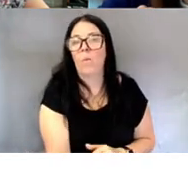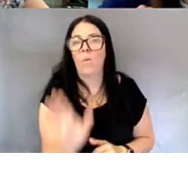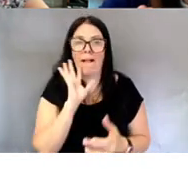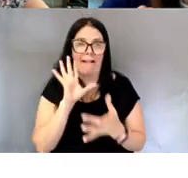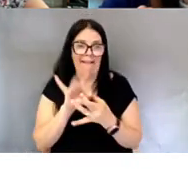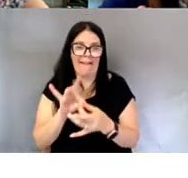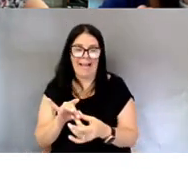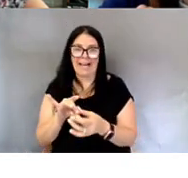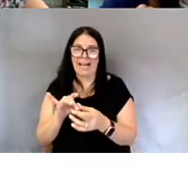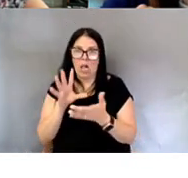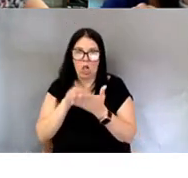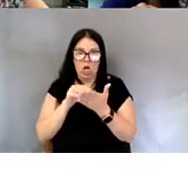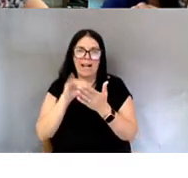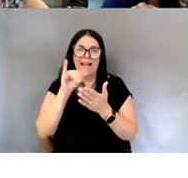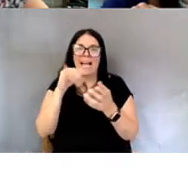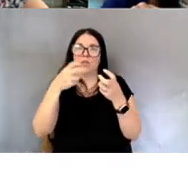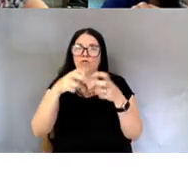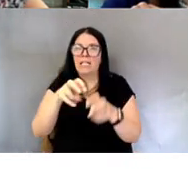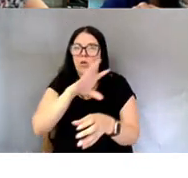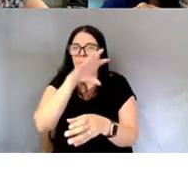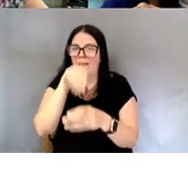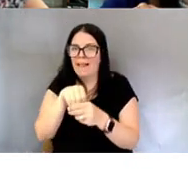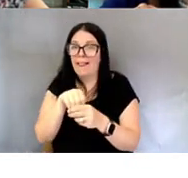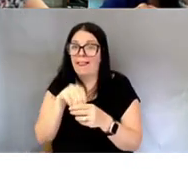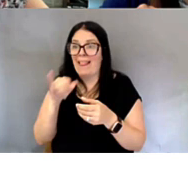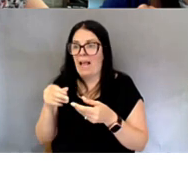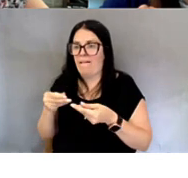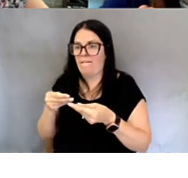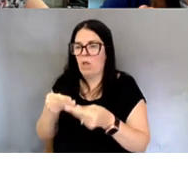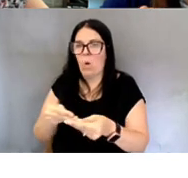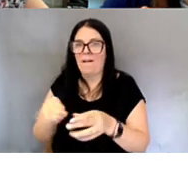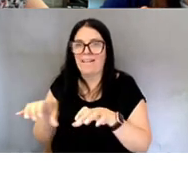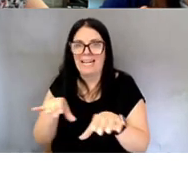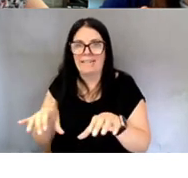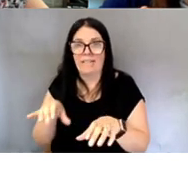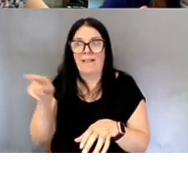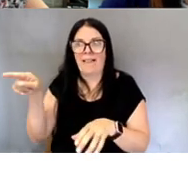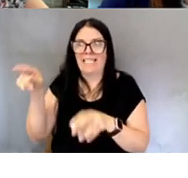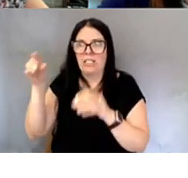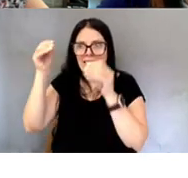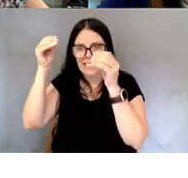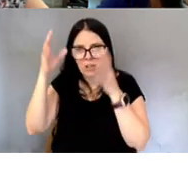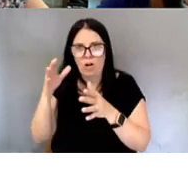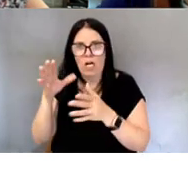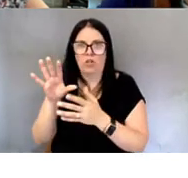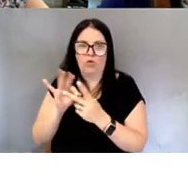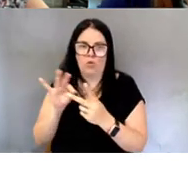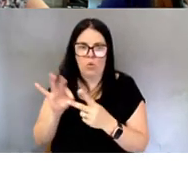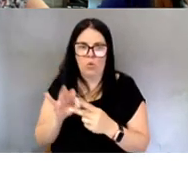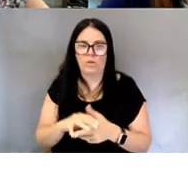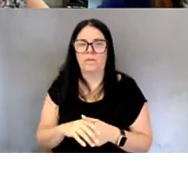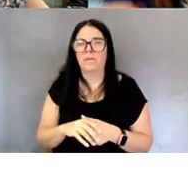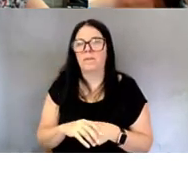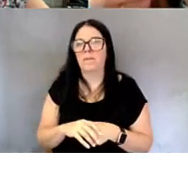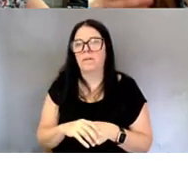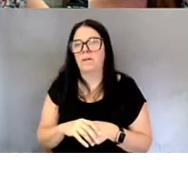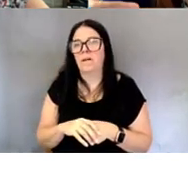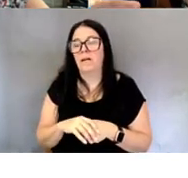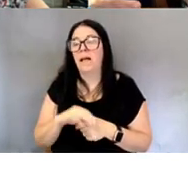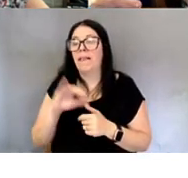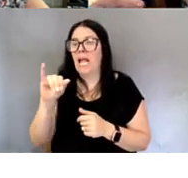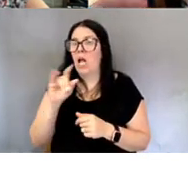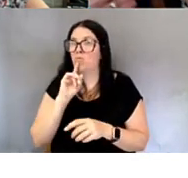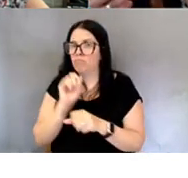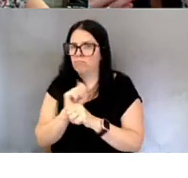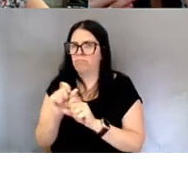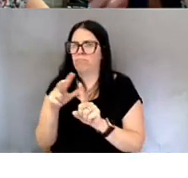transitions within the flow of activities chosen by the instructor actually add to skills